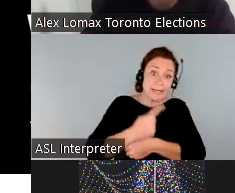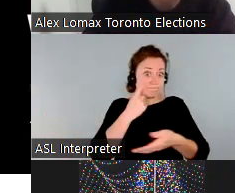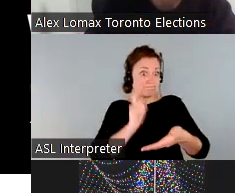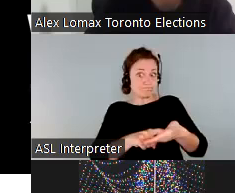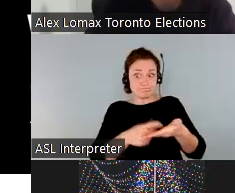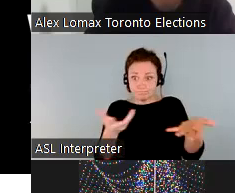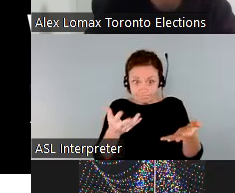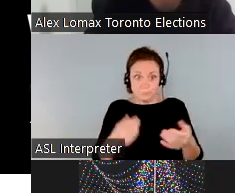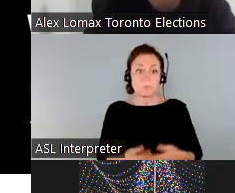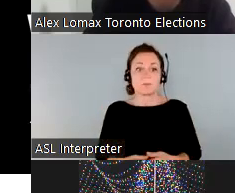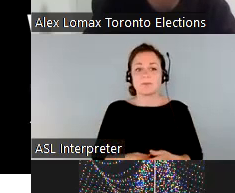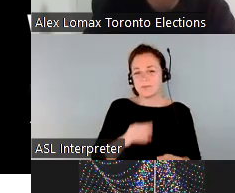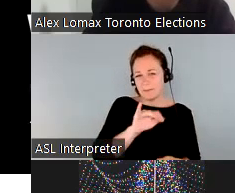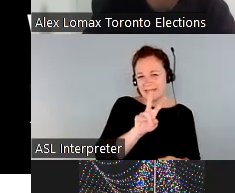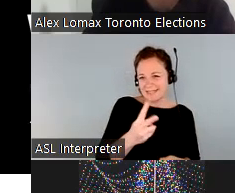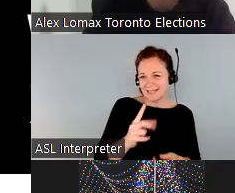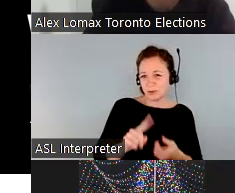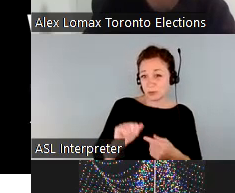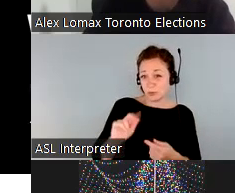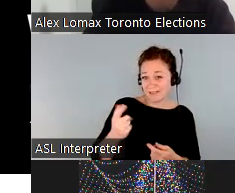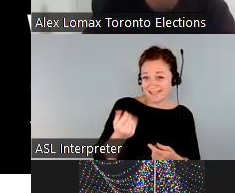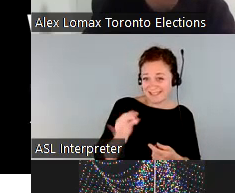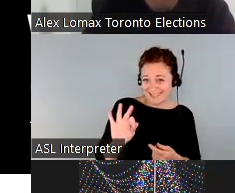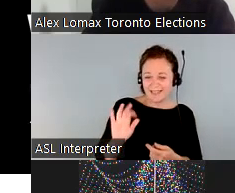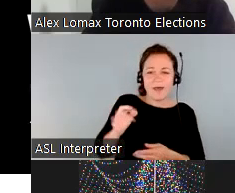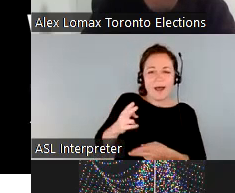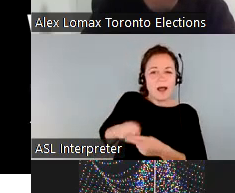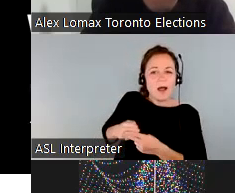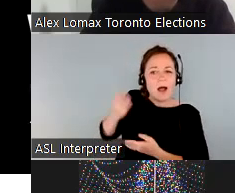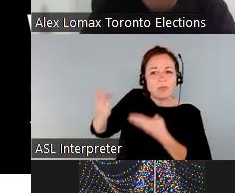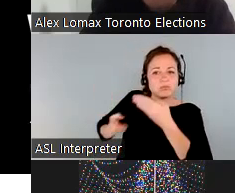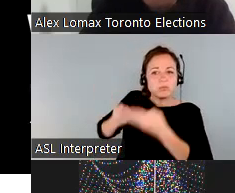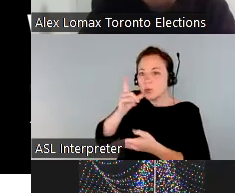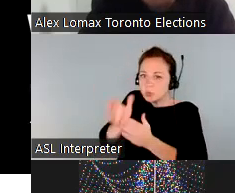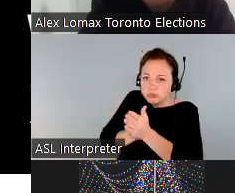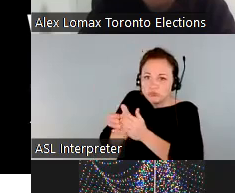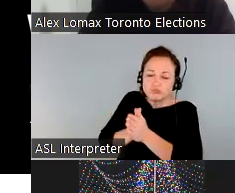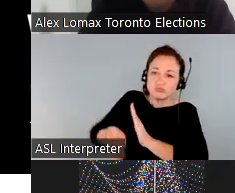So May 2nd to August 19th was the nomination period for